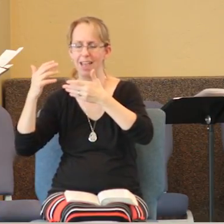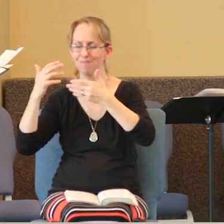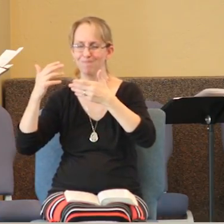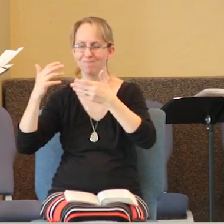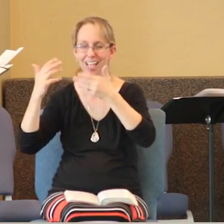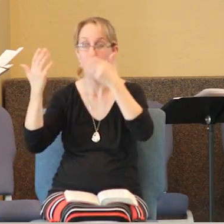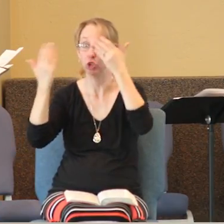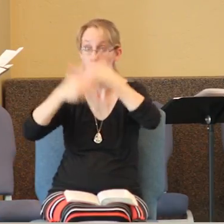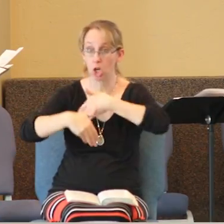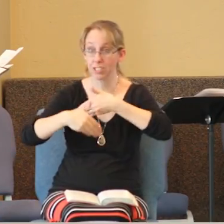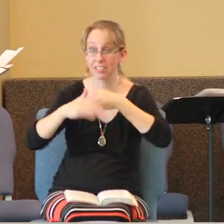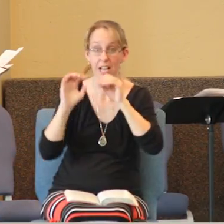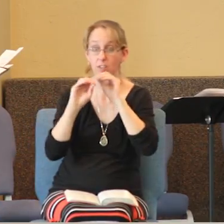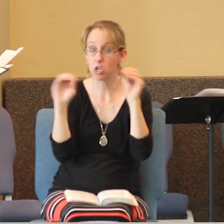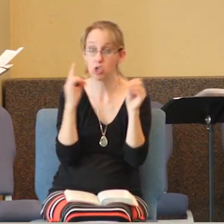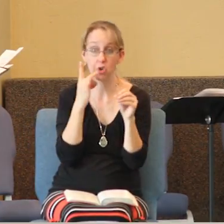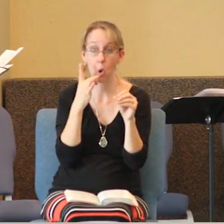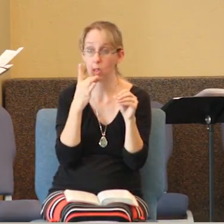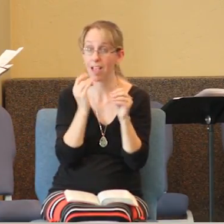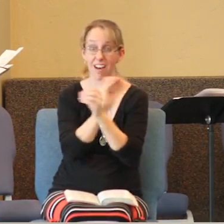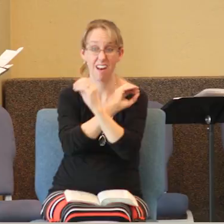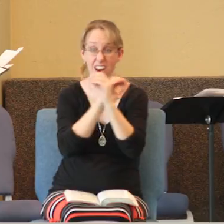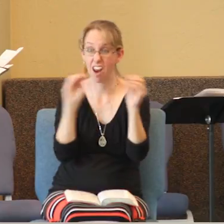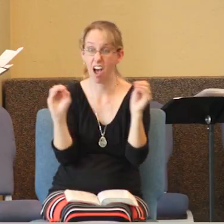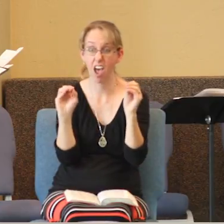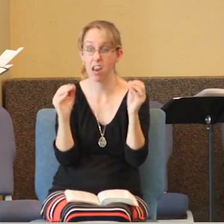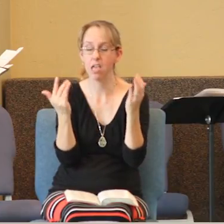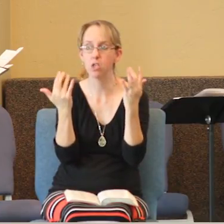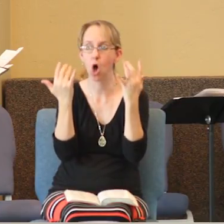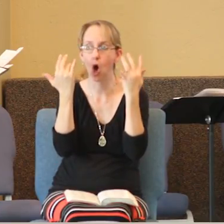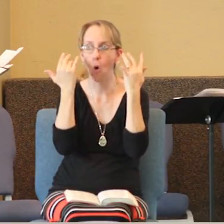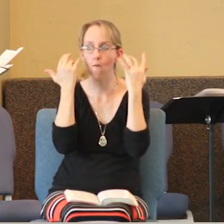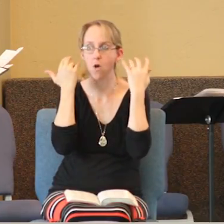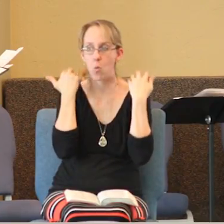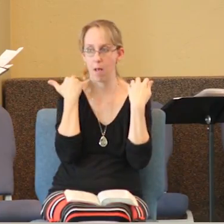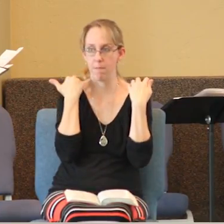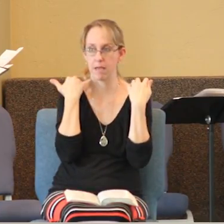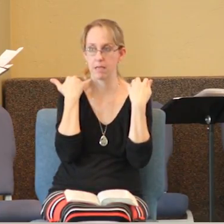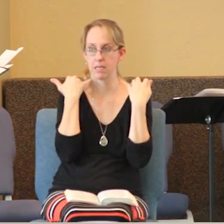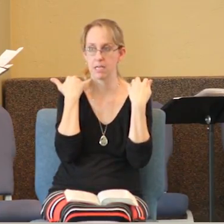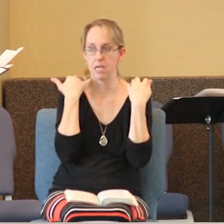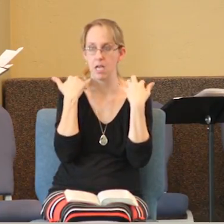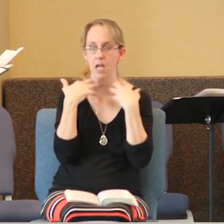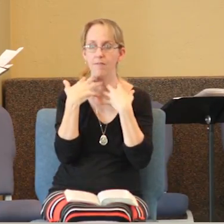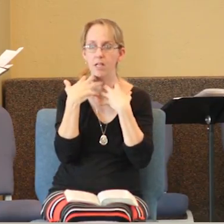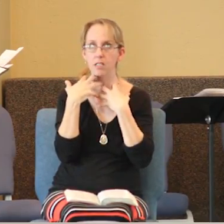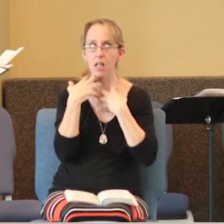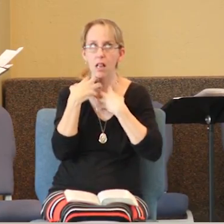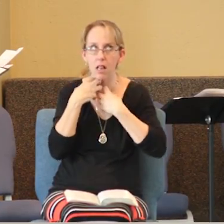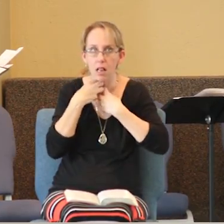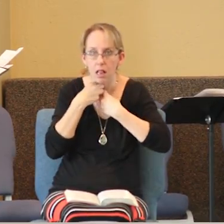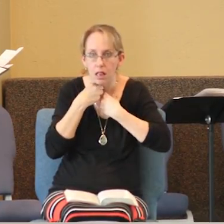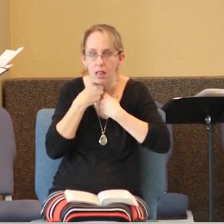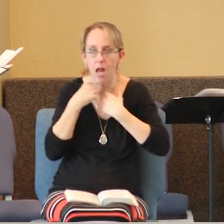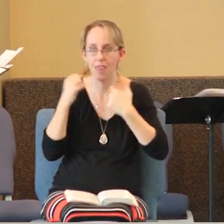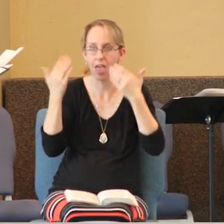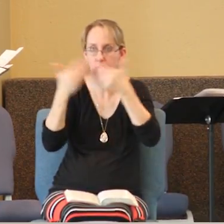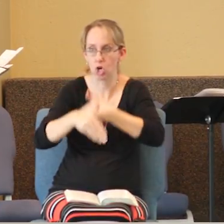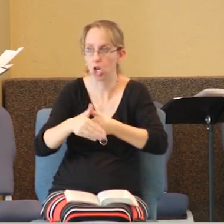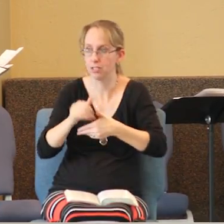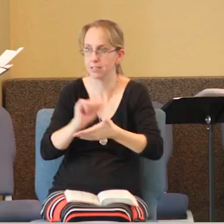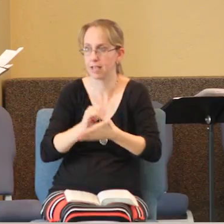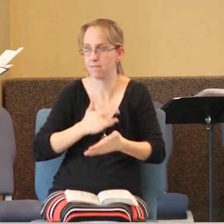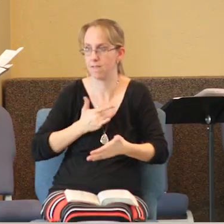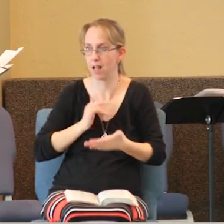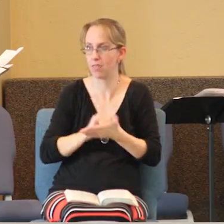completely void of any light at all, how completely overwhelming and stifling